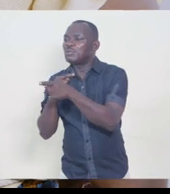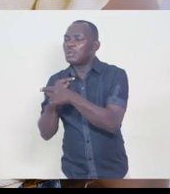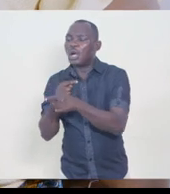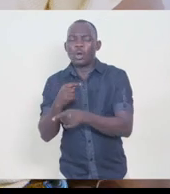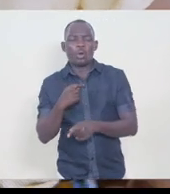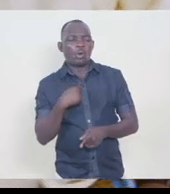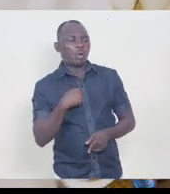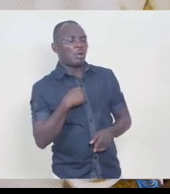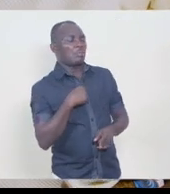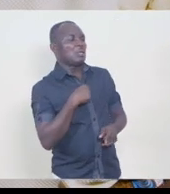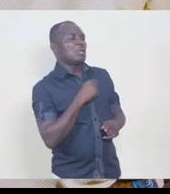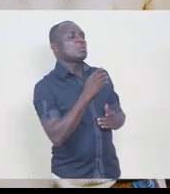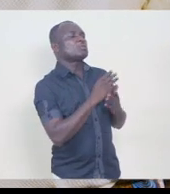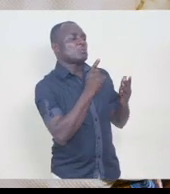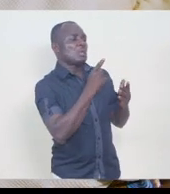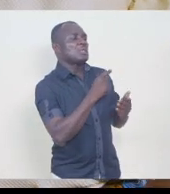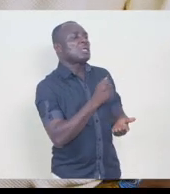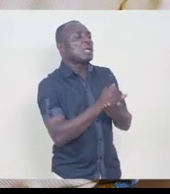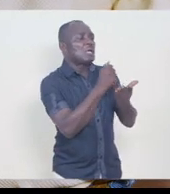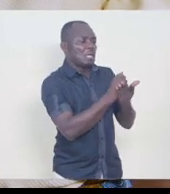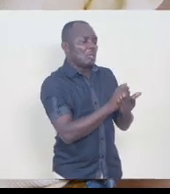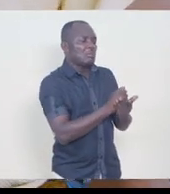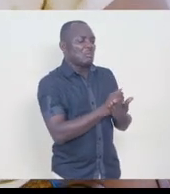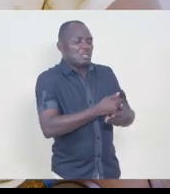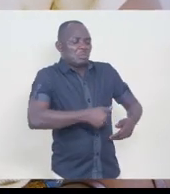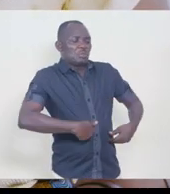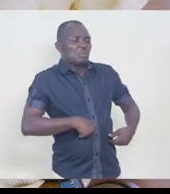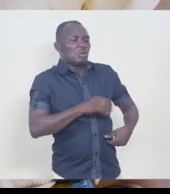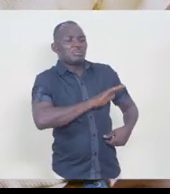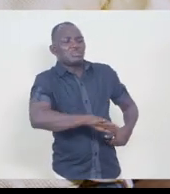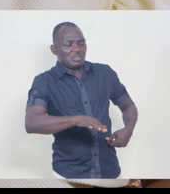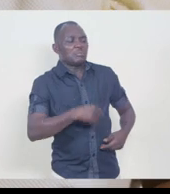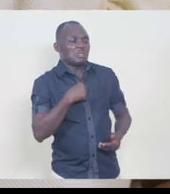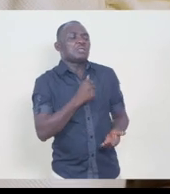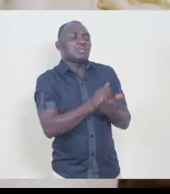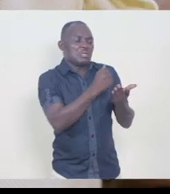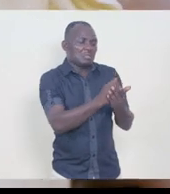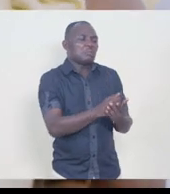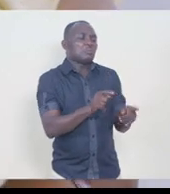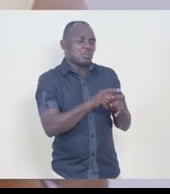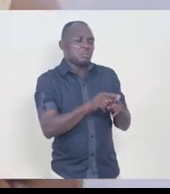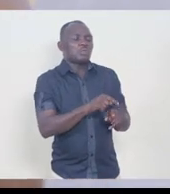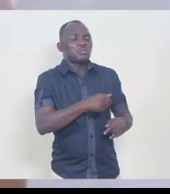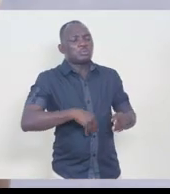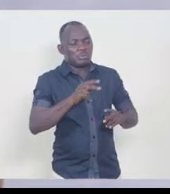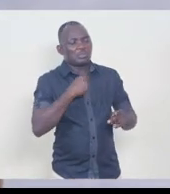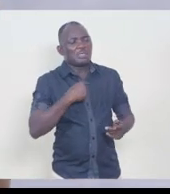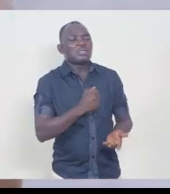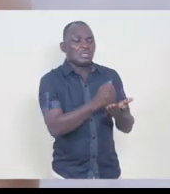Oh, I'm just someone who helps young children and young